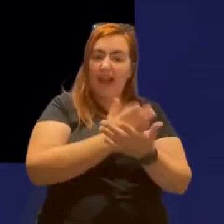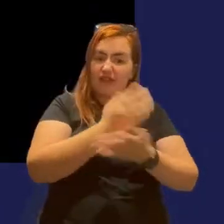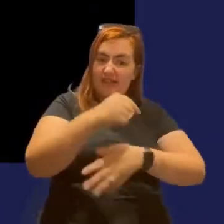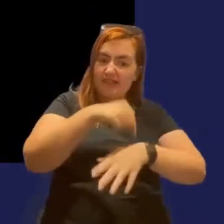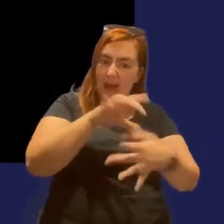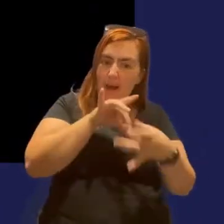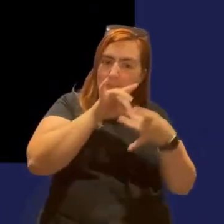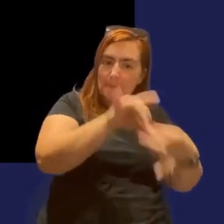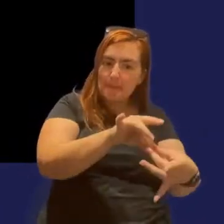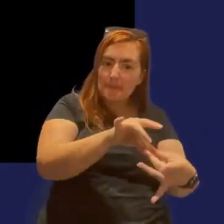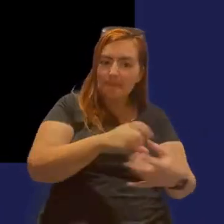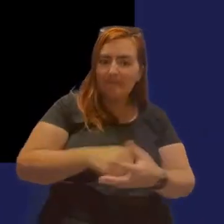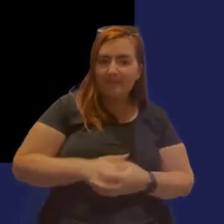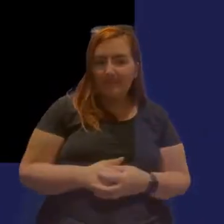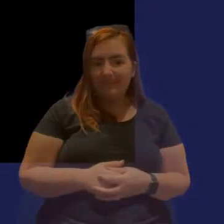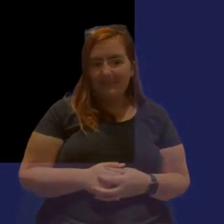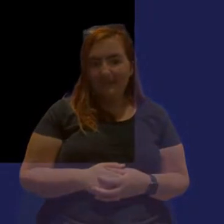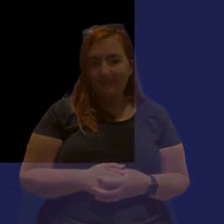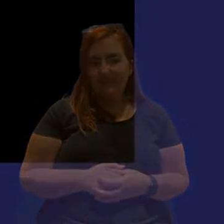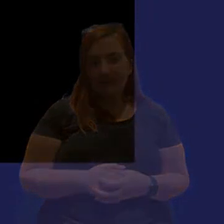time.